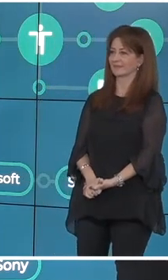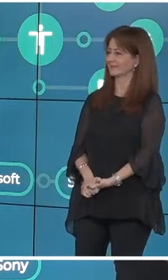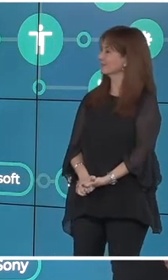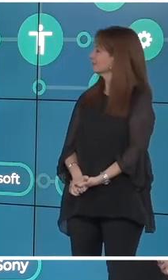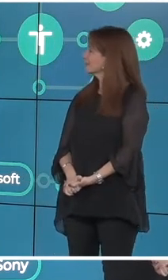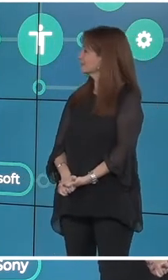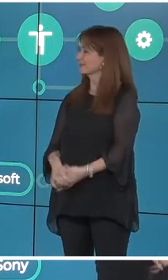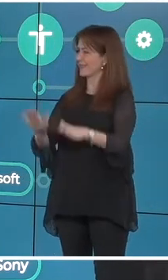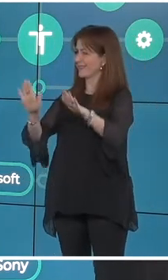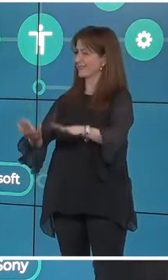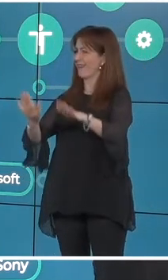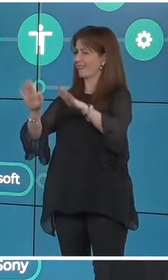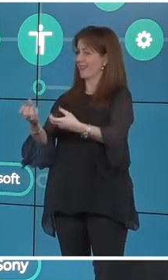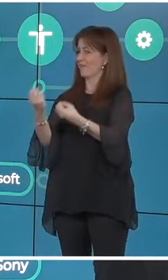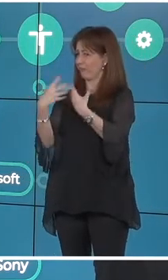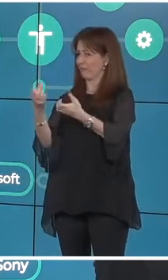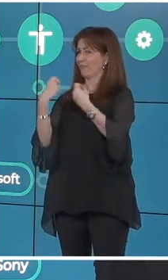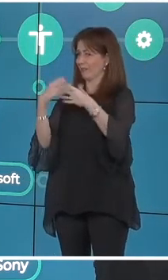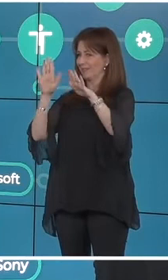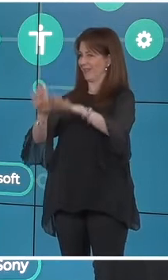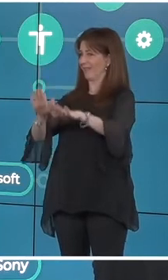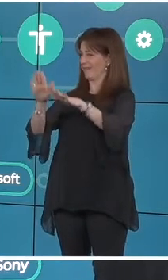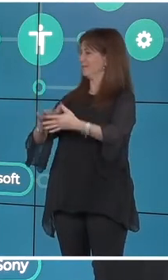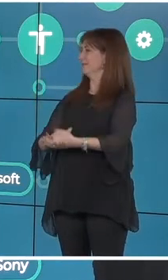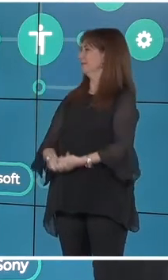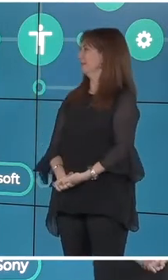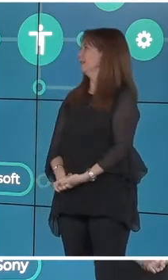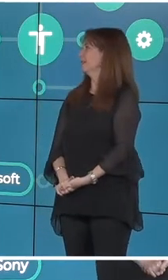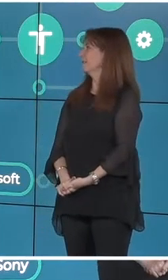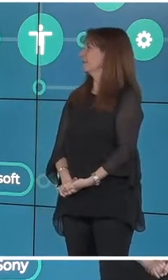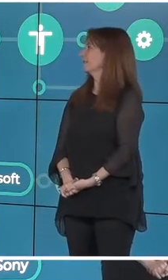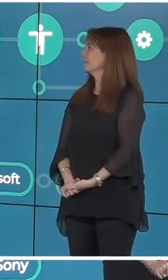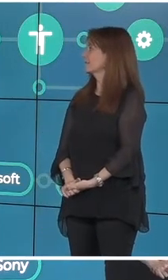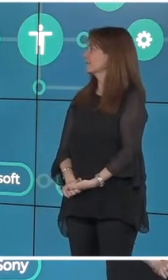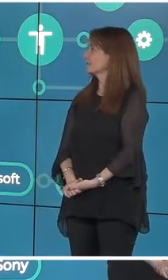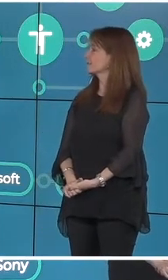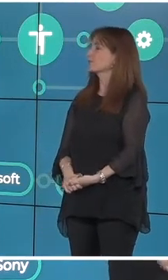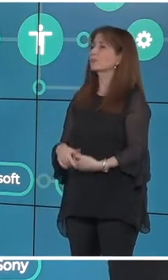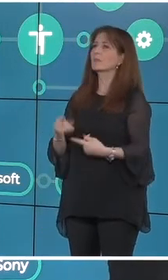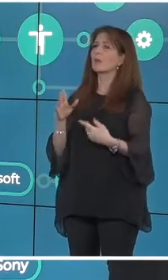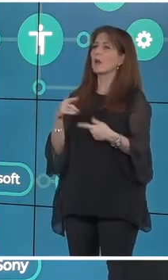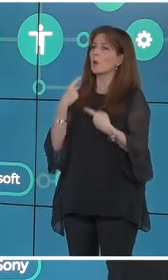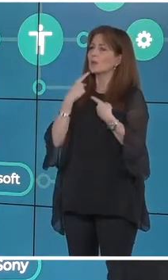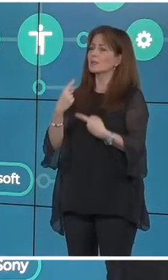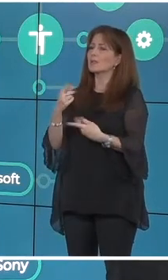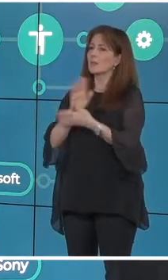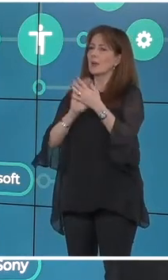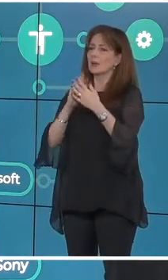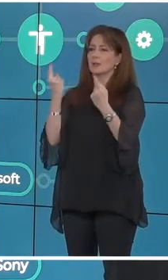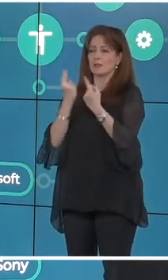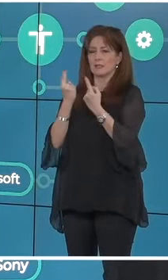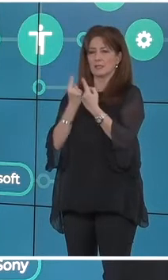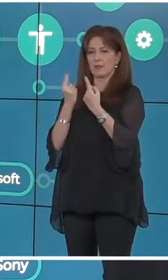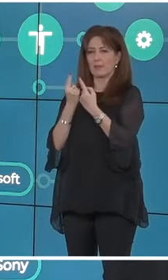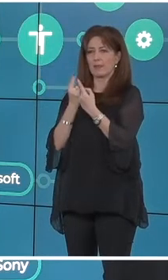Settle down, Christopher. I just want to reflect something on the Global Accessibility Awareness Day community. One of